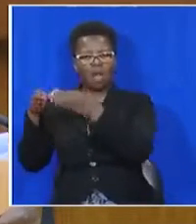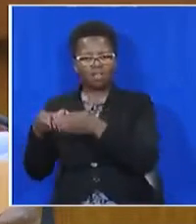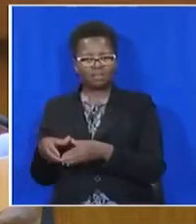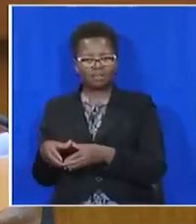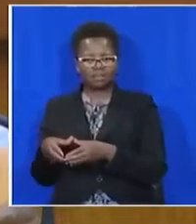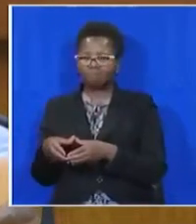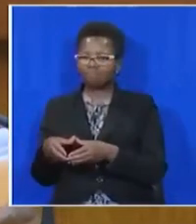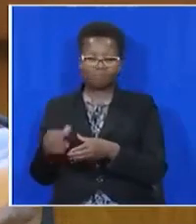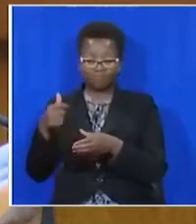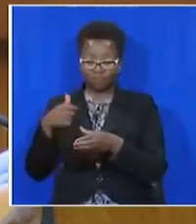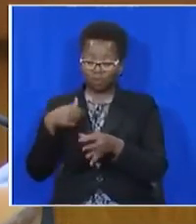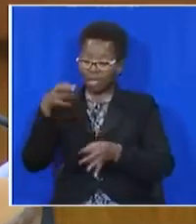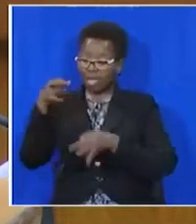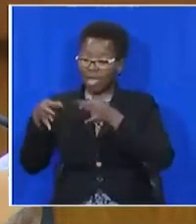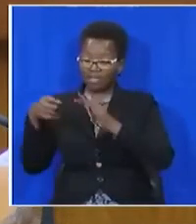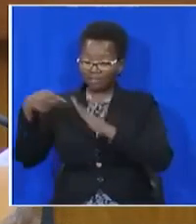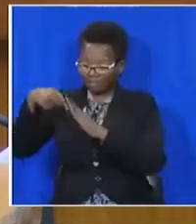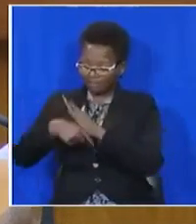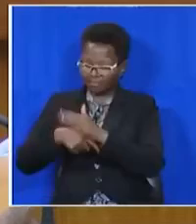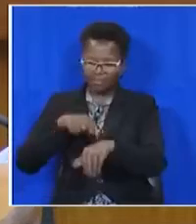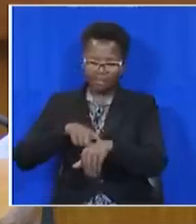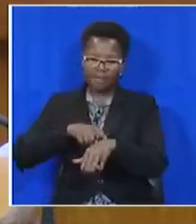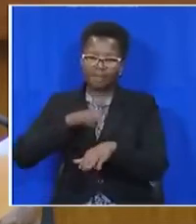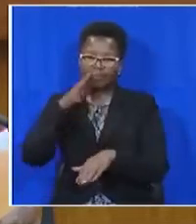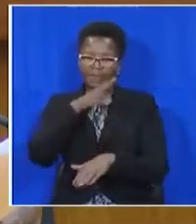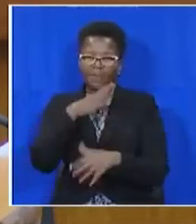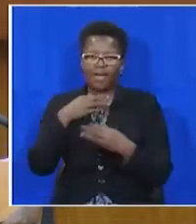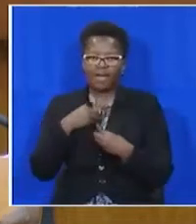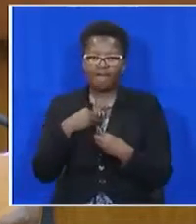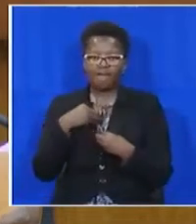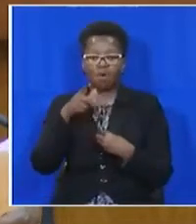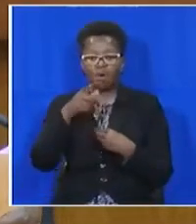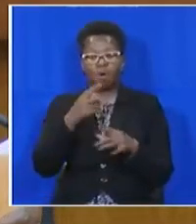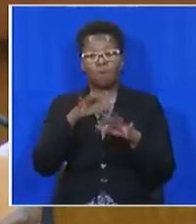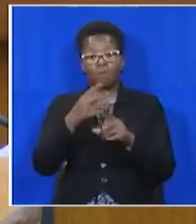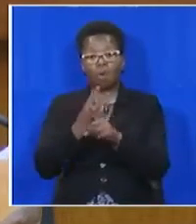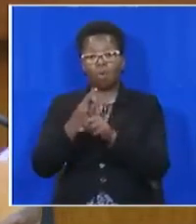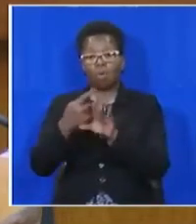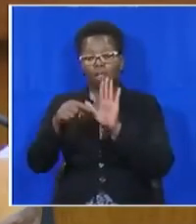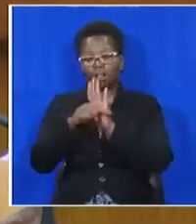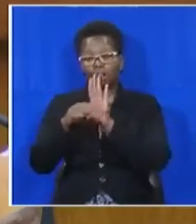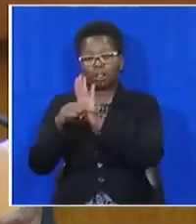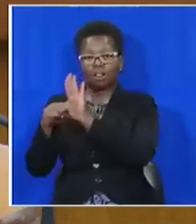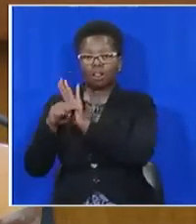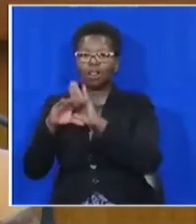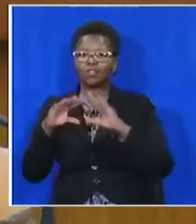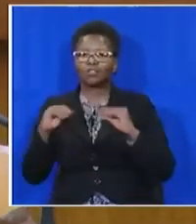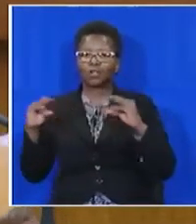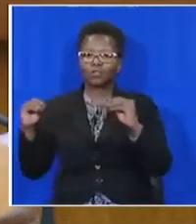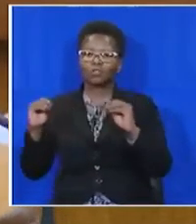to demonstrate this adequately to our detractors, but suffice to highlight